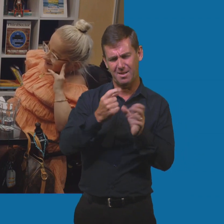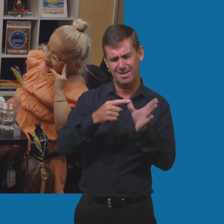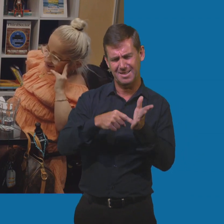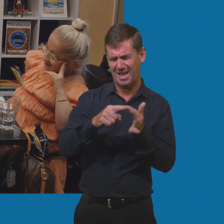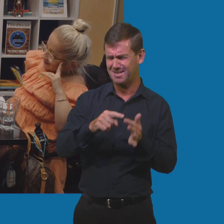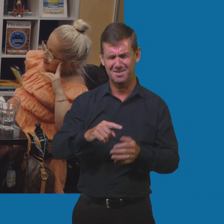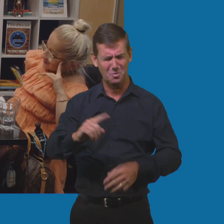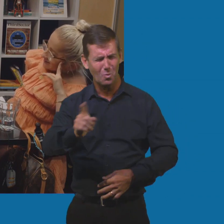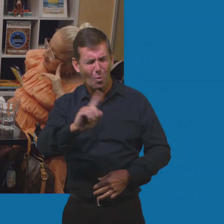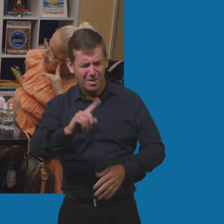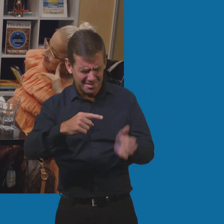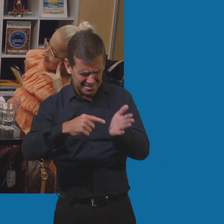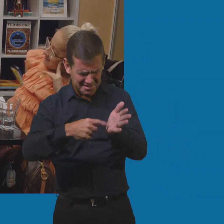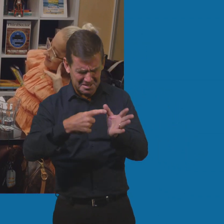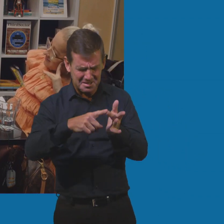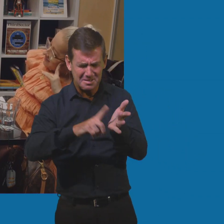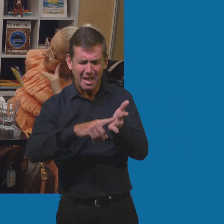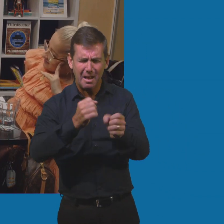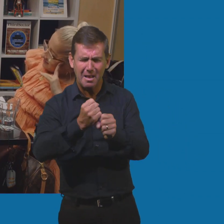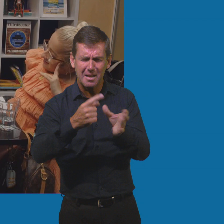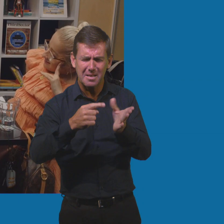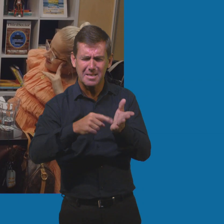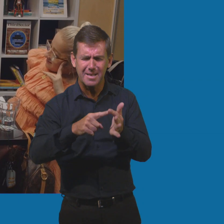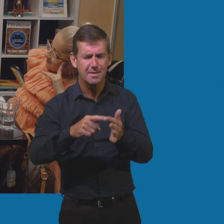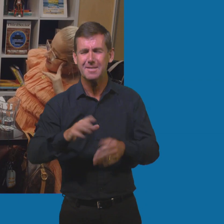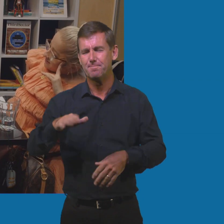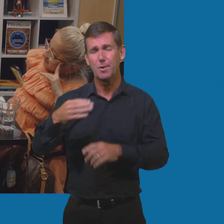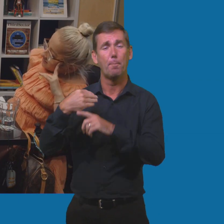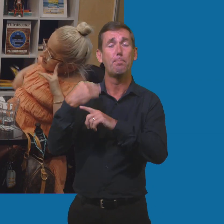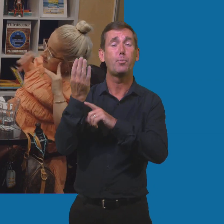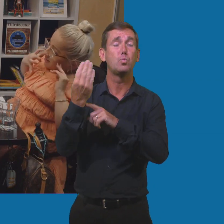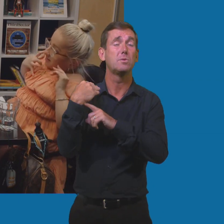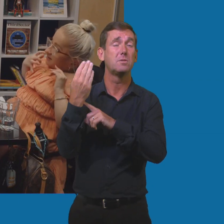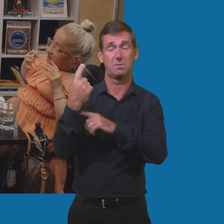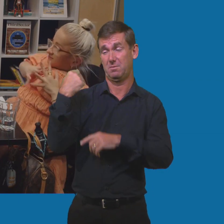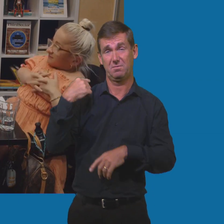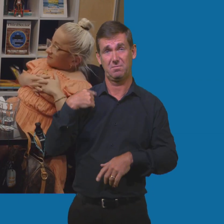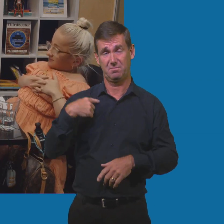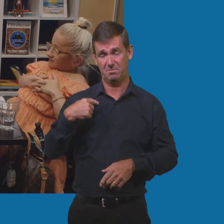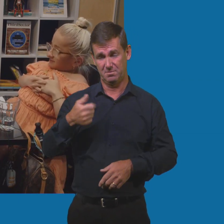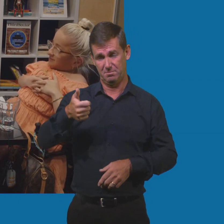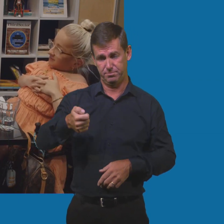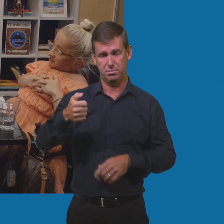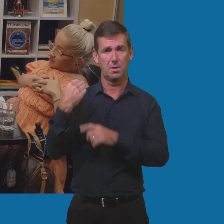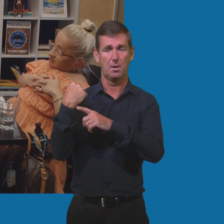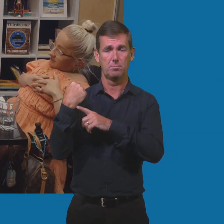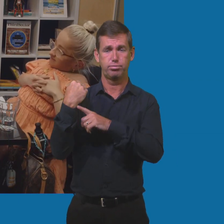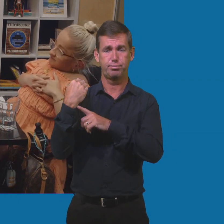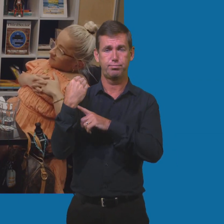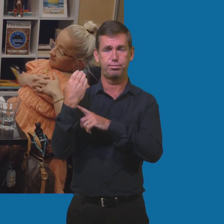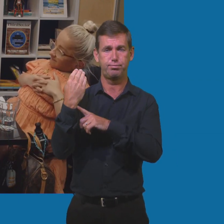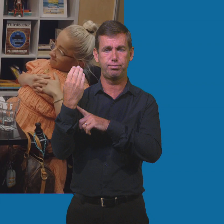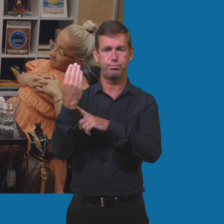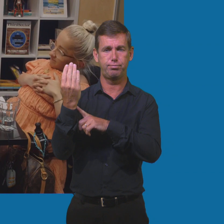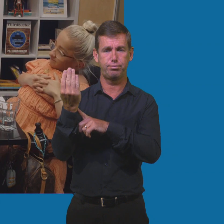please. So a powered boot. So basically, what is a powered boot? It just sort of opens itself effectively. So you would press a button